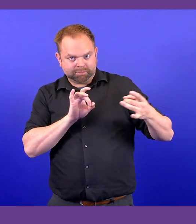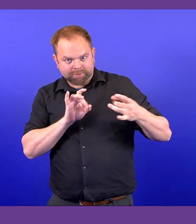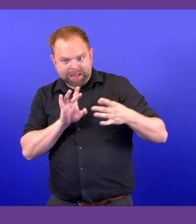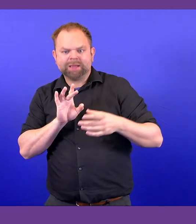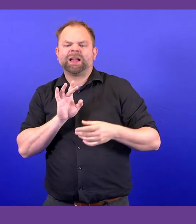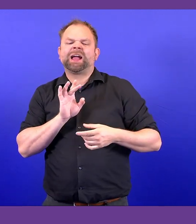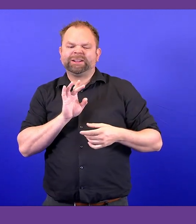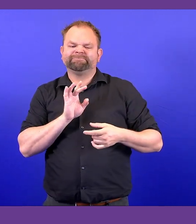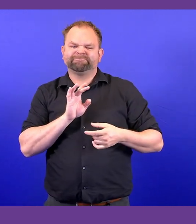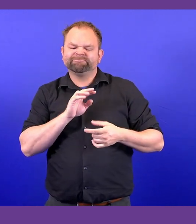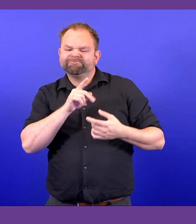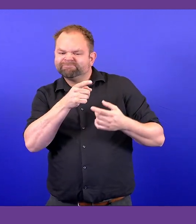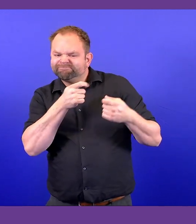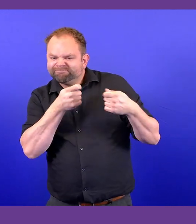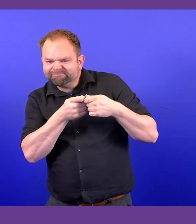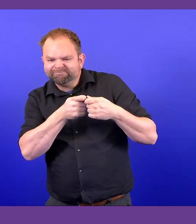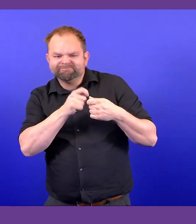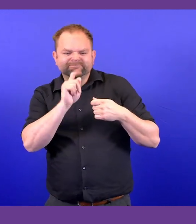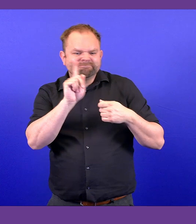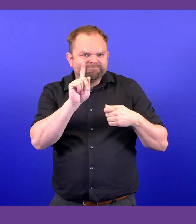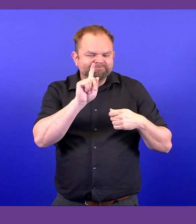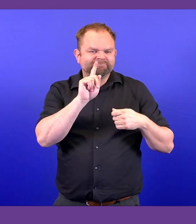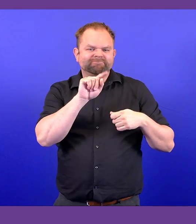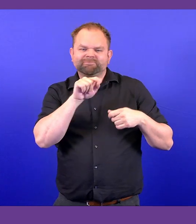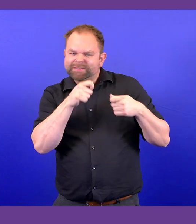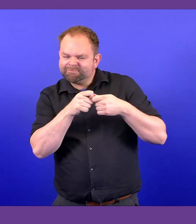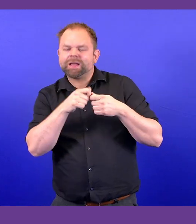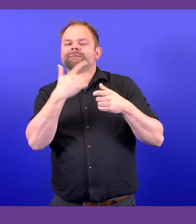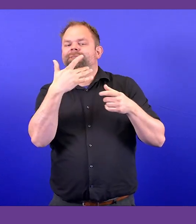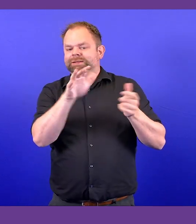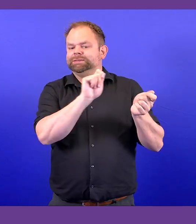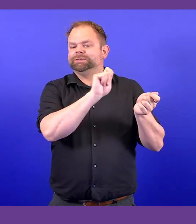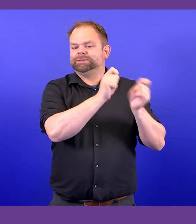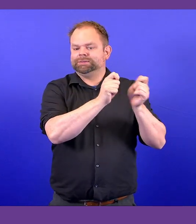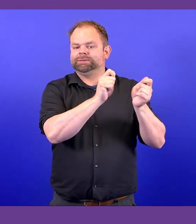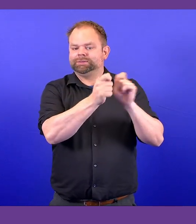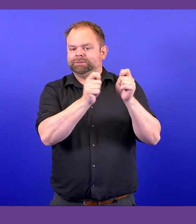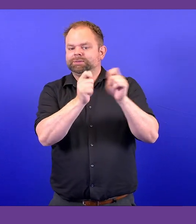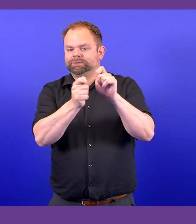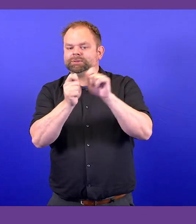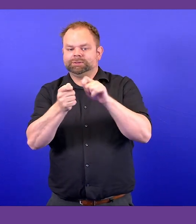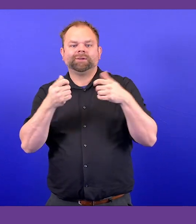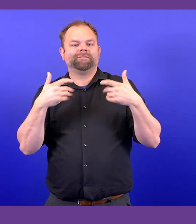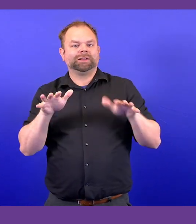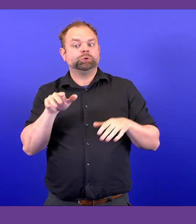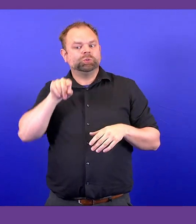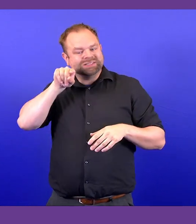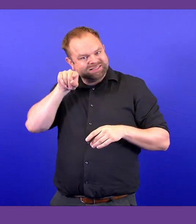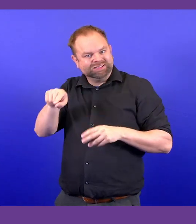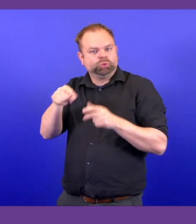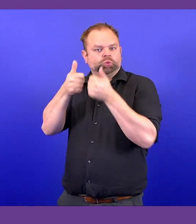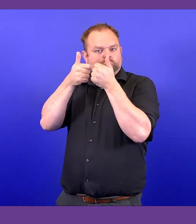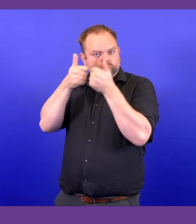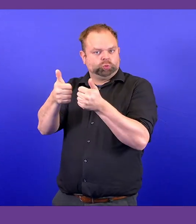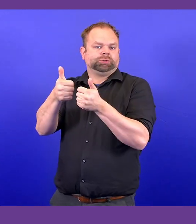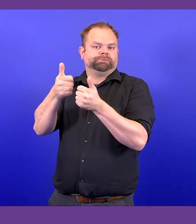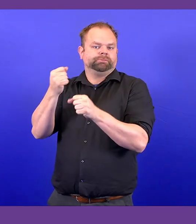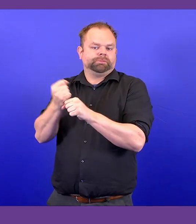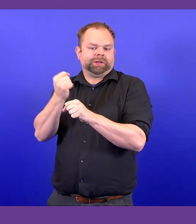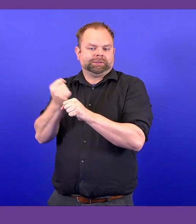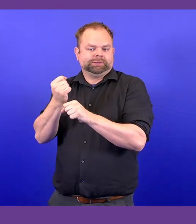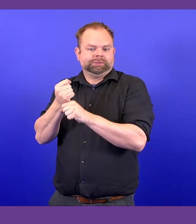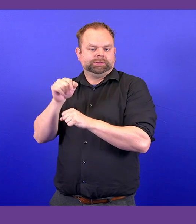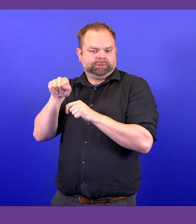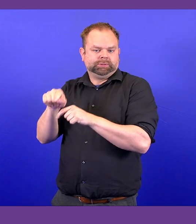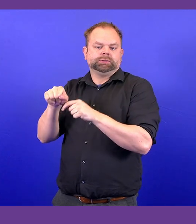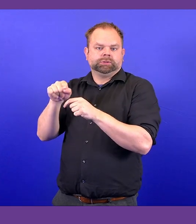in the upcoming UITP working group dedicated on accessibility. Again, this is a global working group, so with best practices from